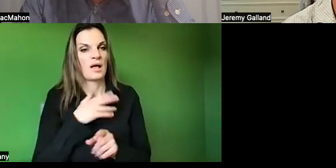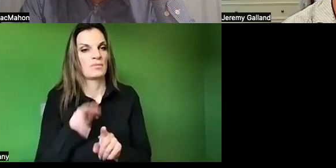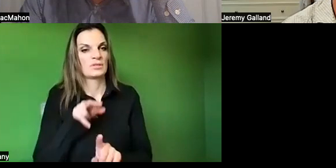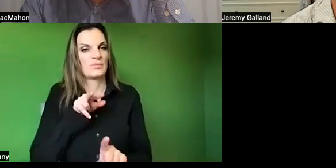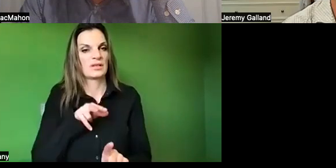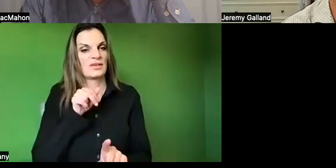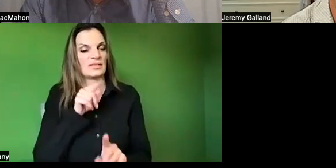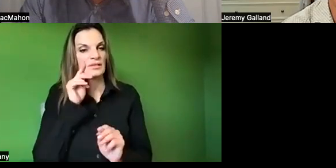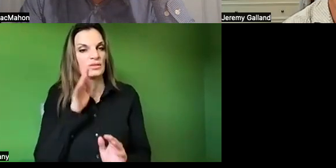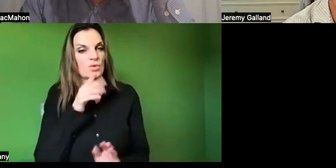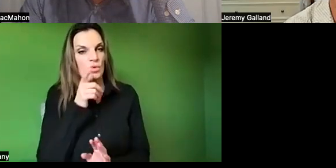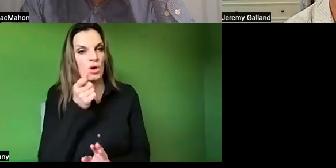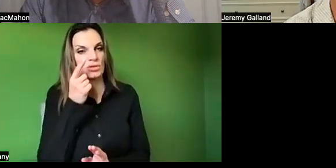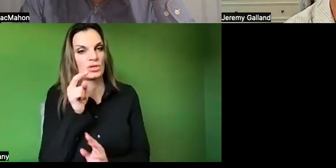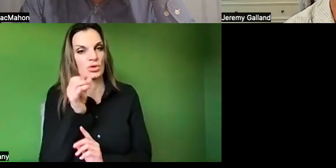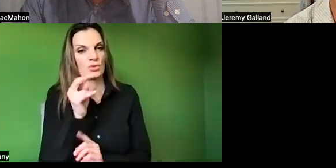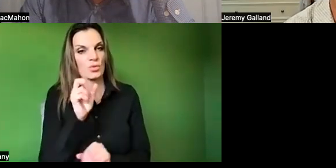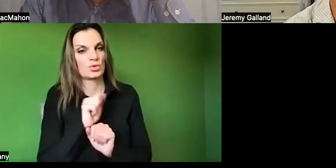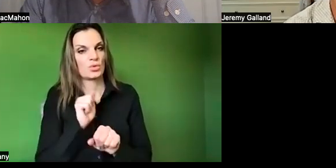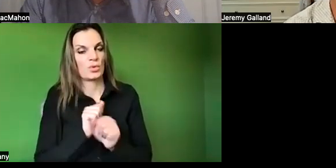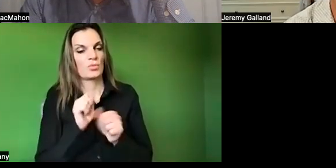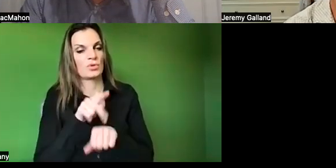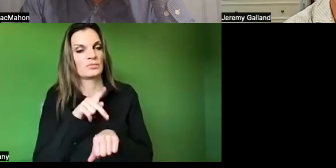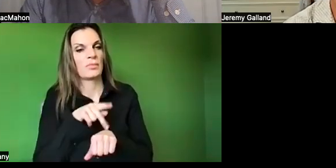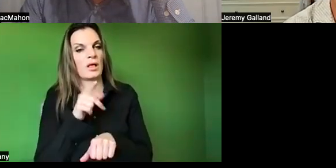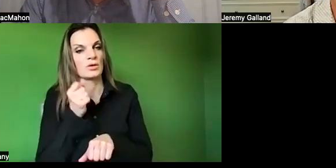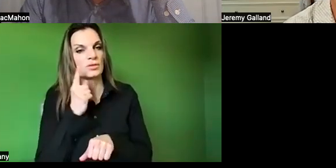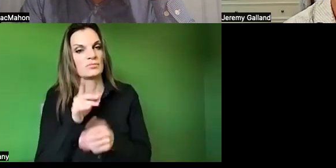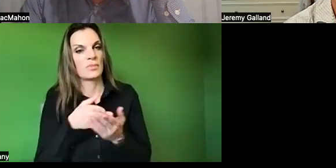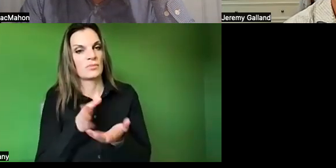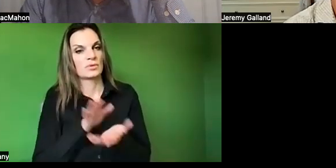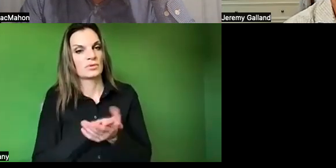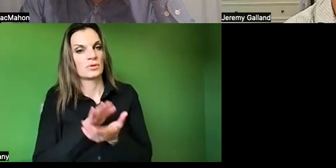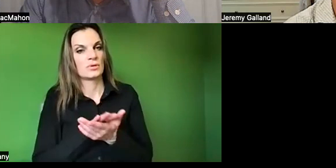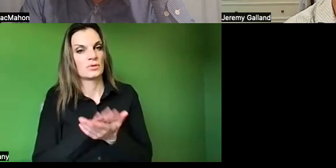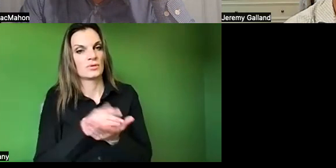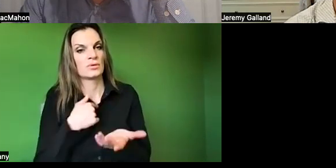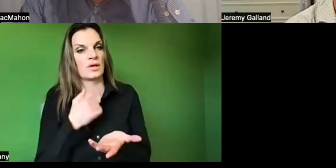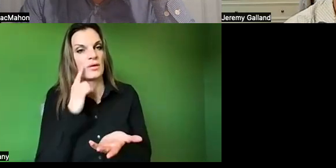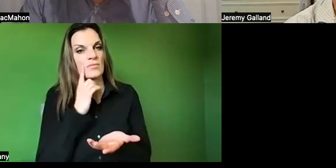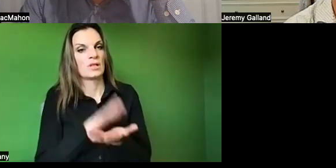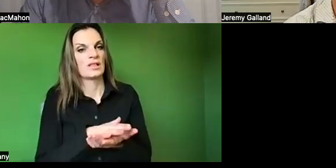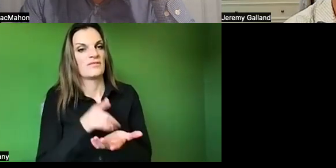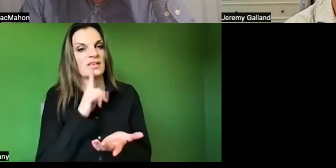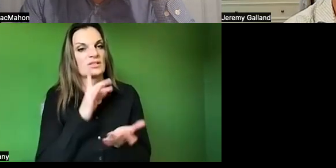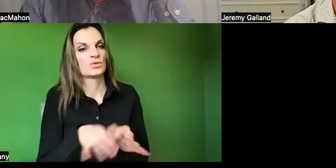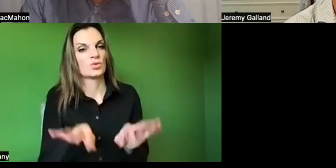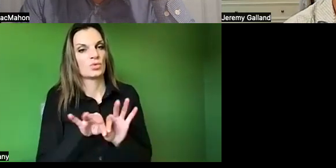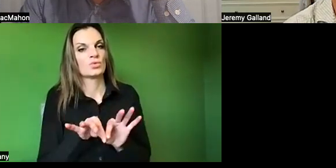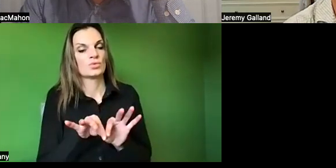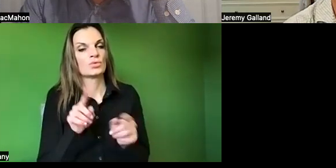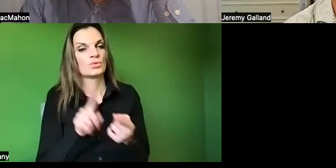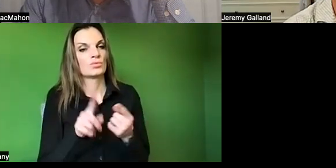teacher who understands unions, works with principals, understands public schools, I believe is crucial